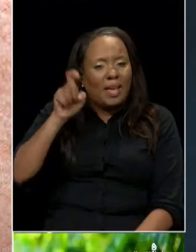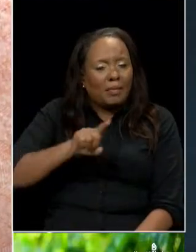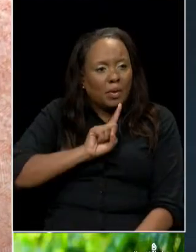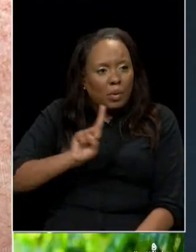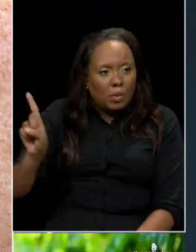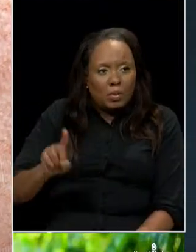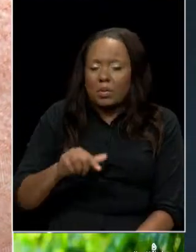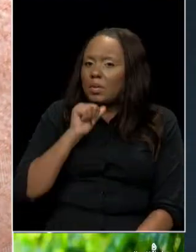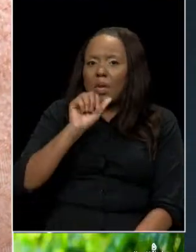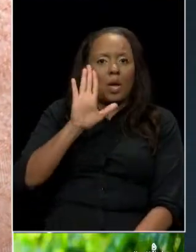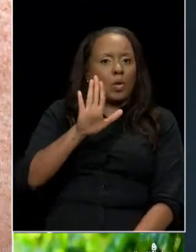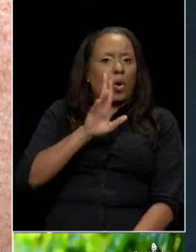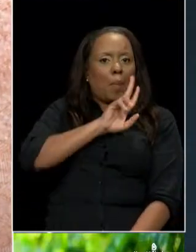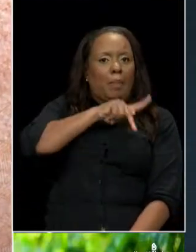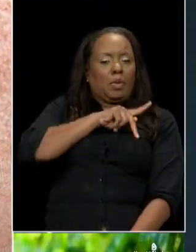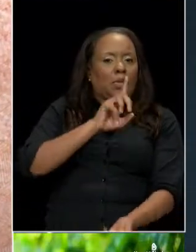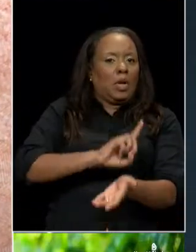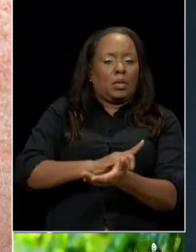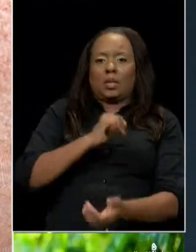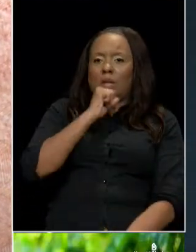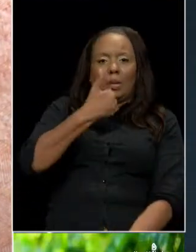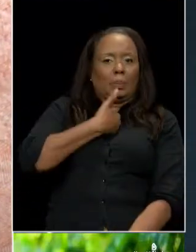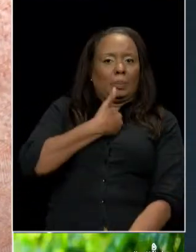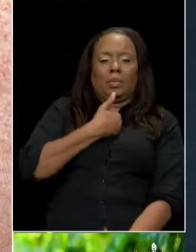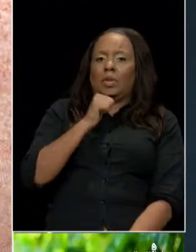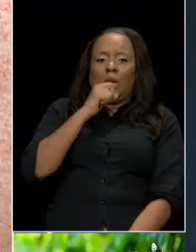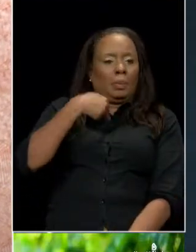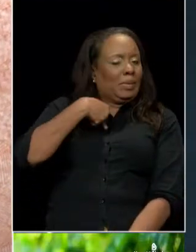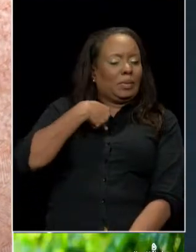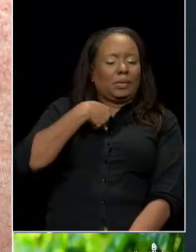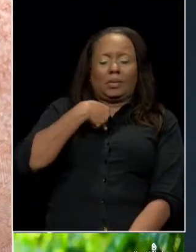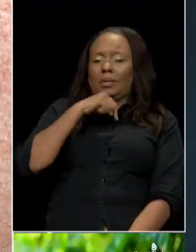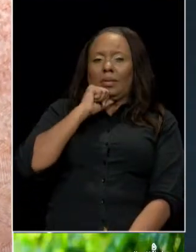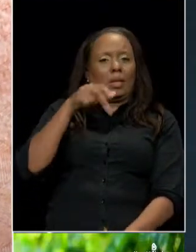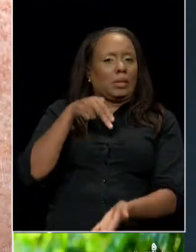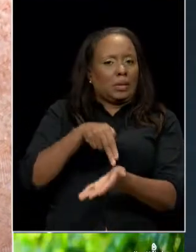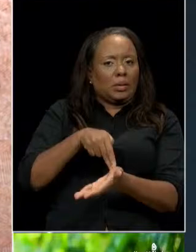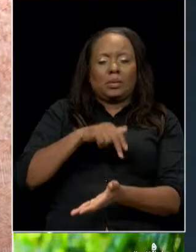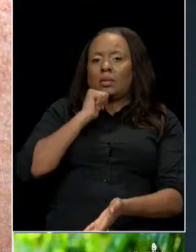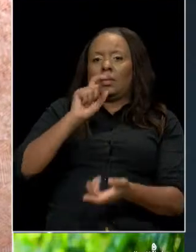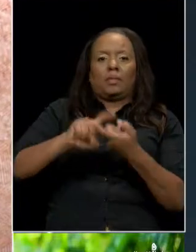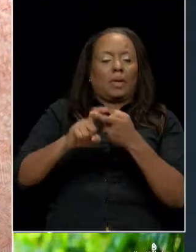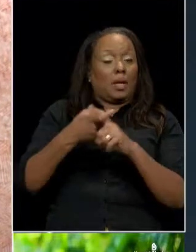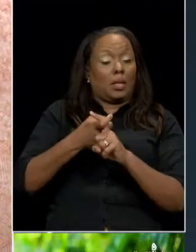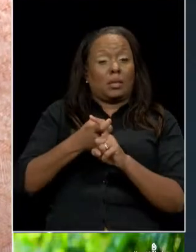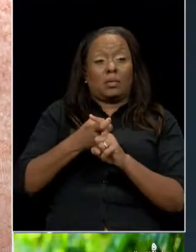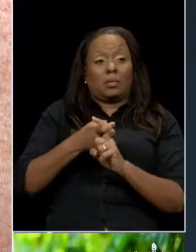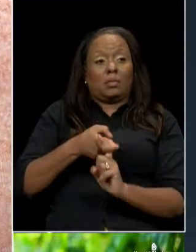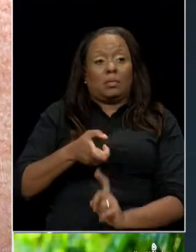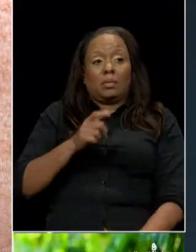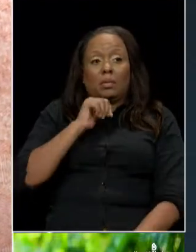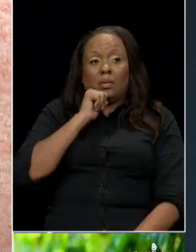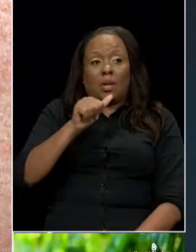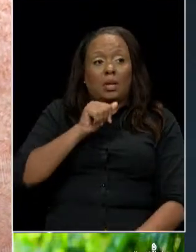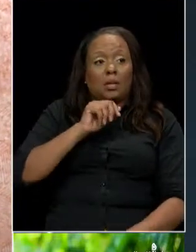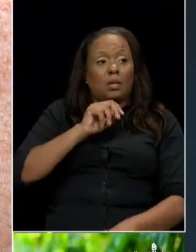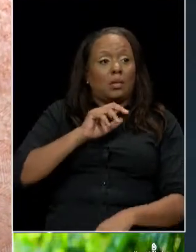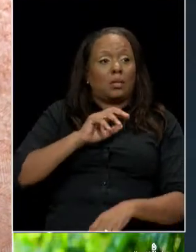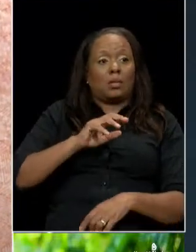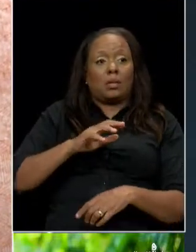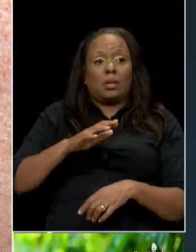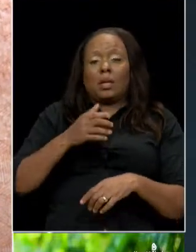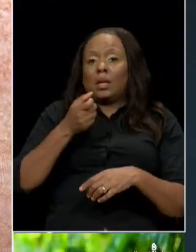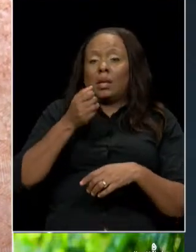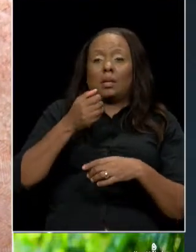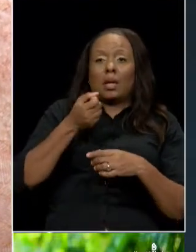your medical doctor, not myself, not your nurse, not your friend, not your herbs in your cupboard, but